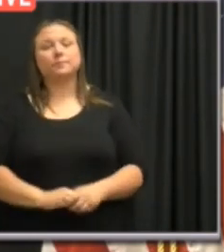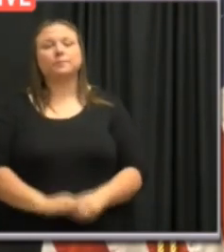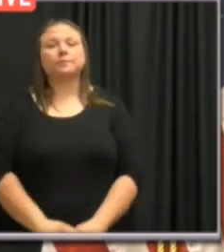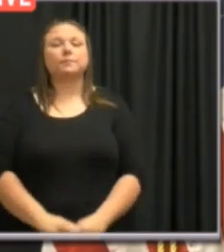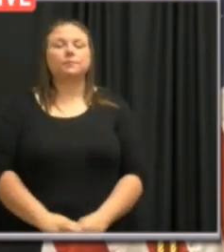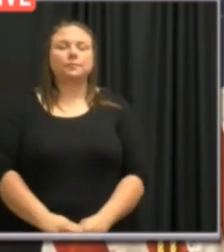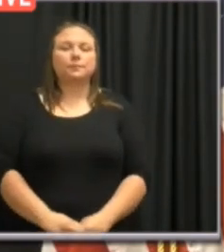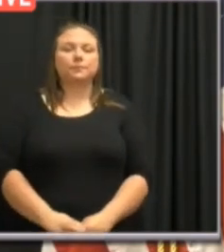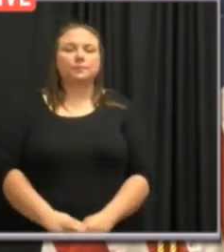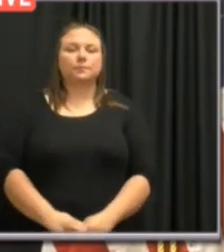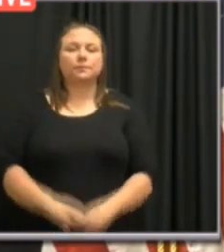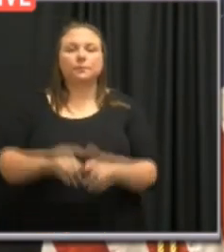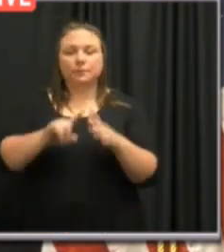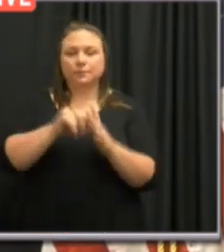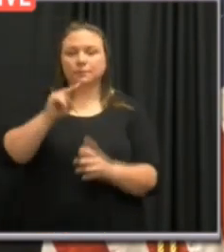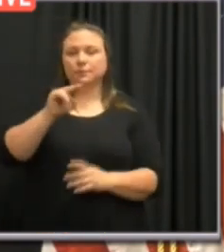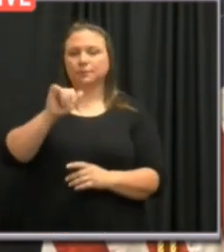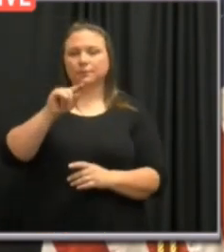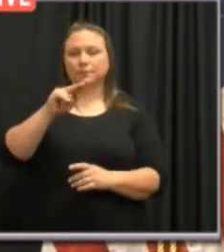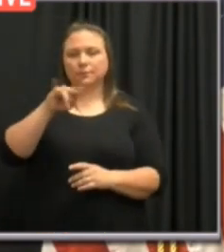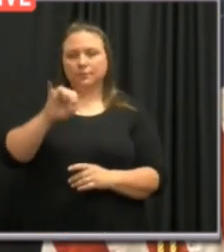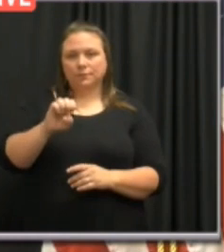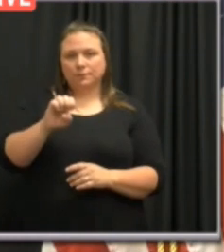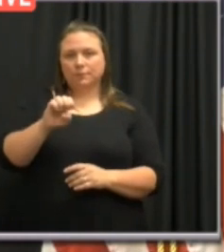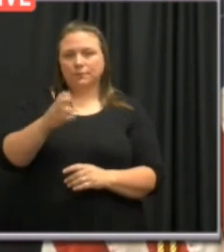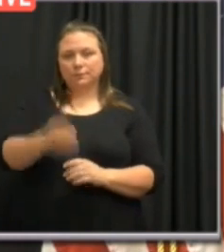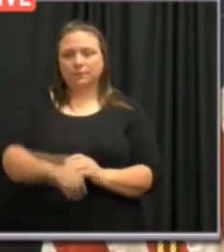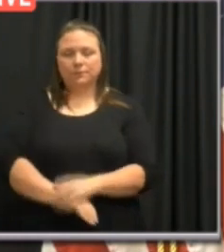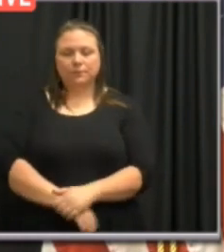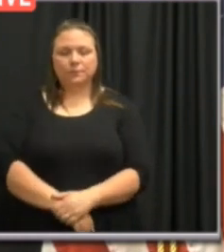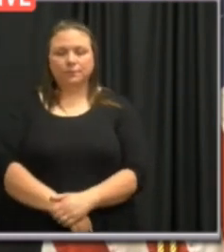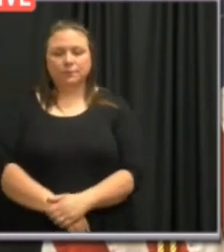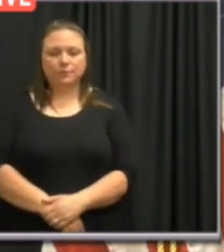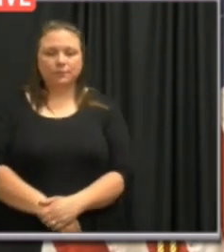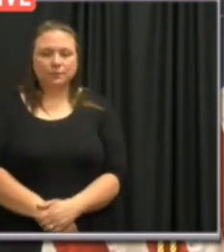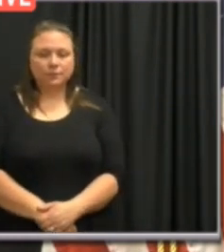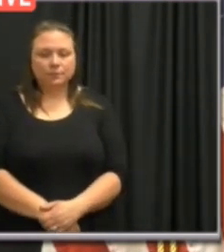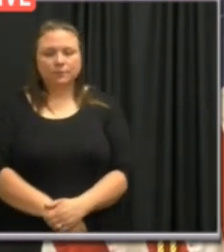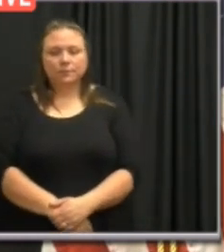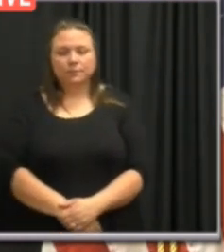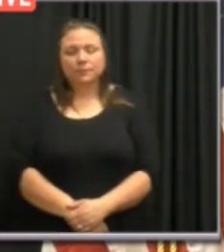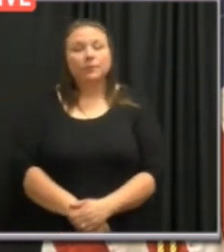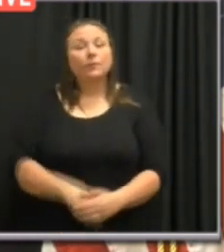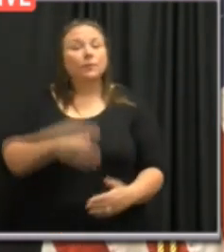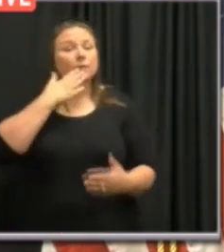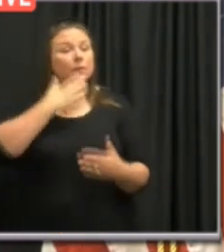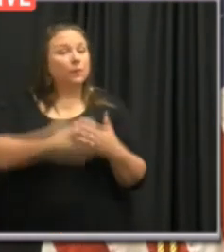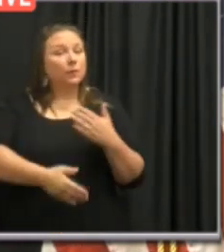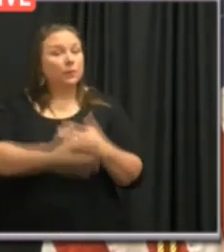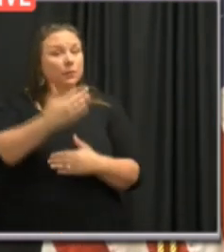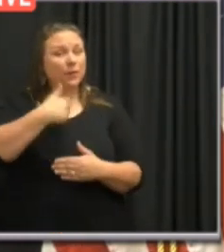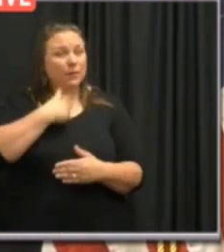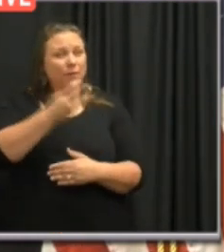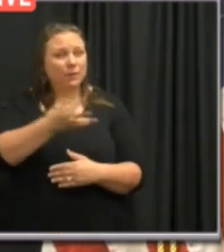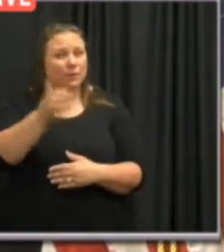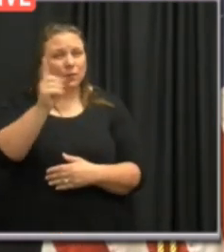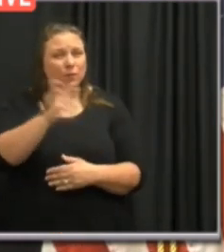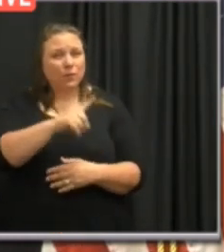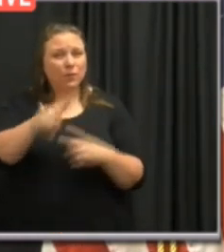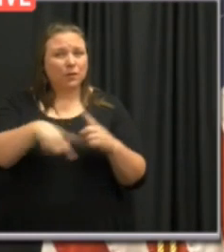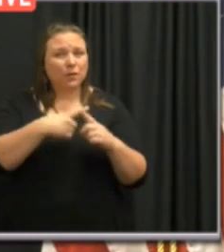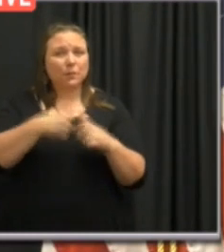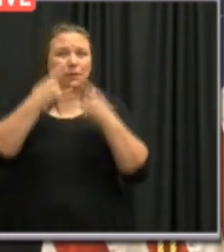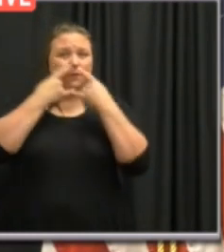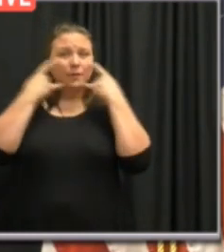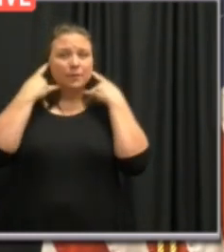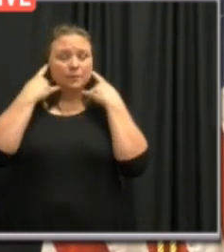the air. We'll start with Natalie Yelland at Tennessean. Good morning. I have a few questions regarding face